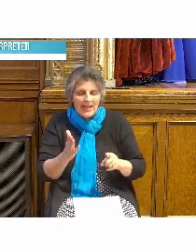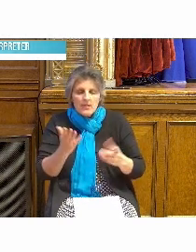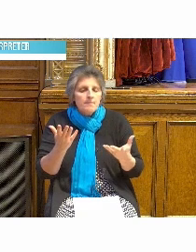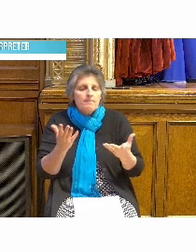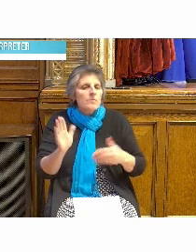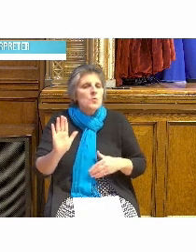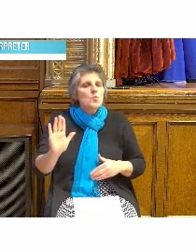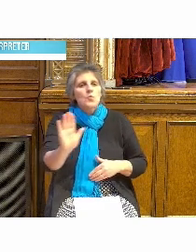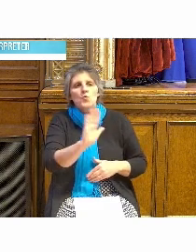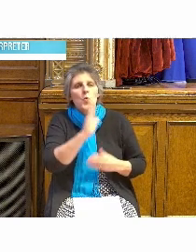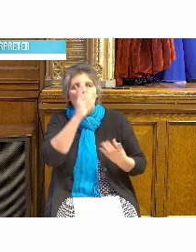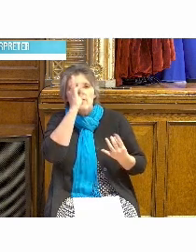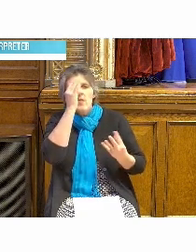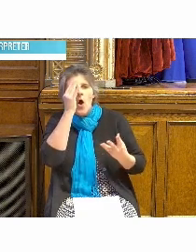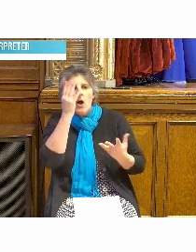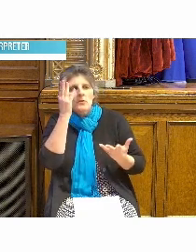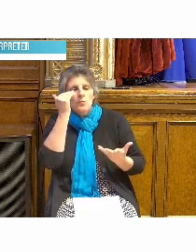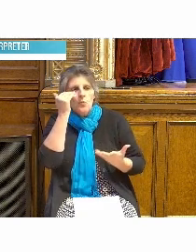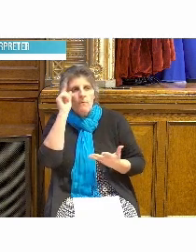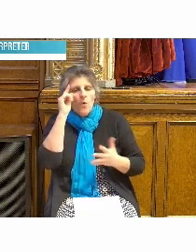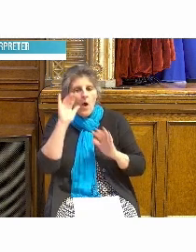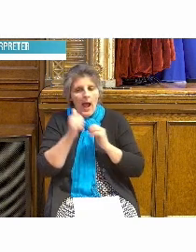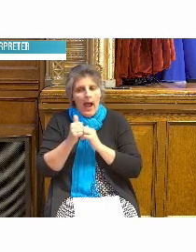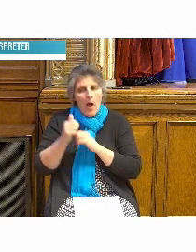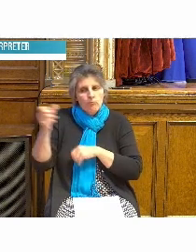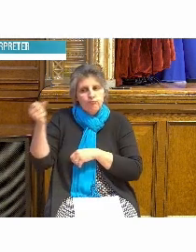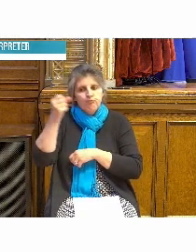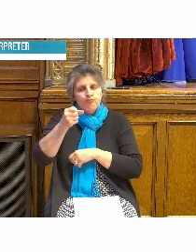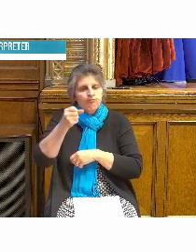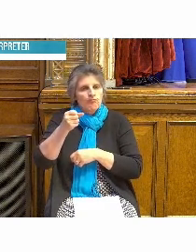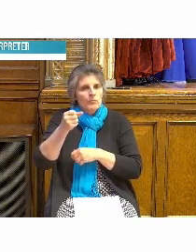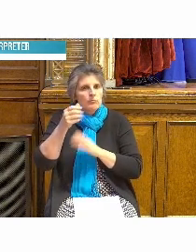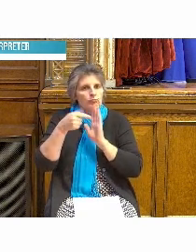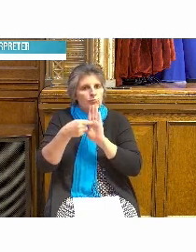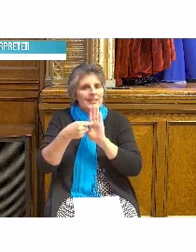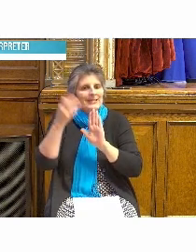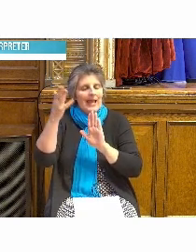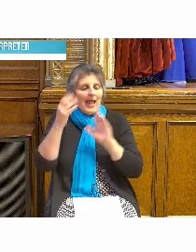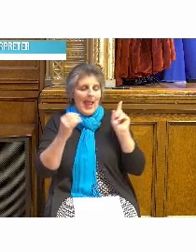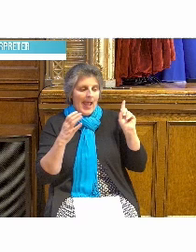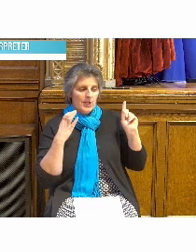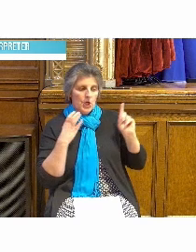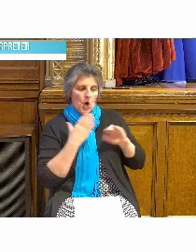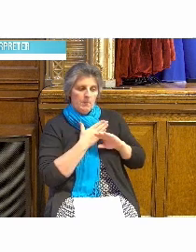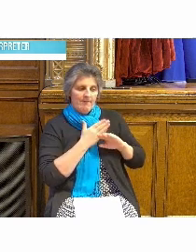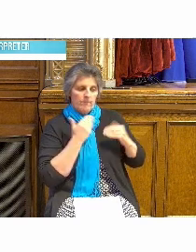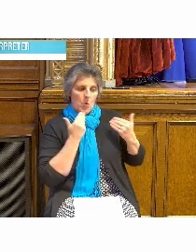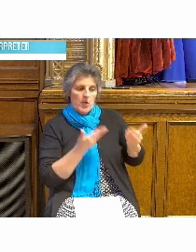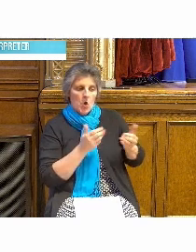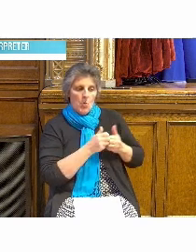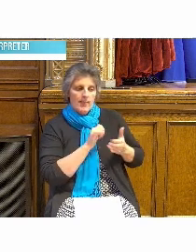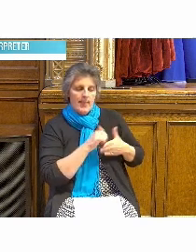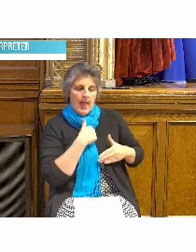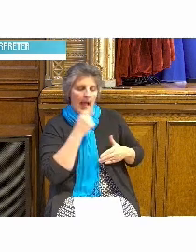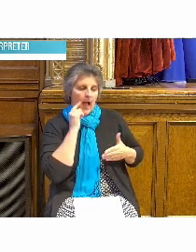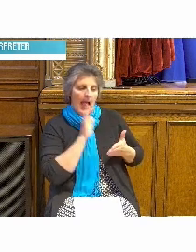were your thoughts on how we use those subject matter experts? And Chair, before we get into that, I believe